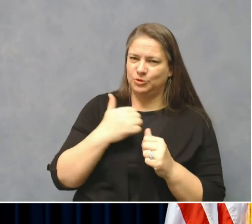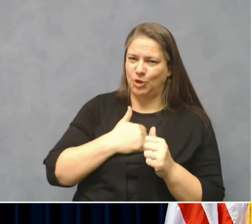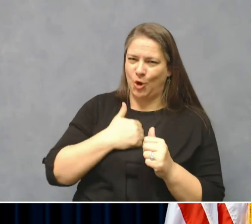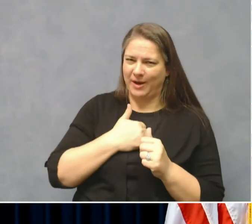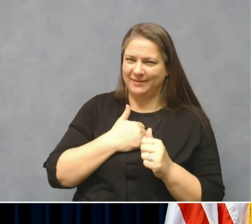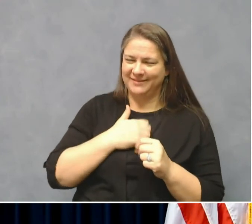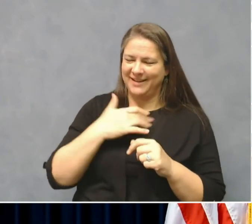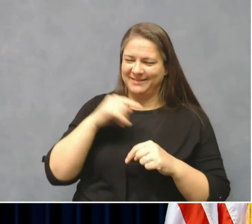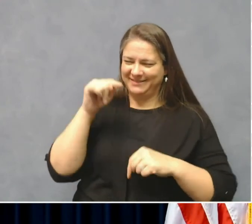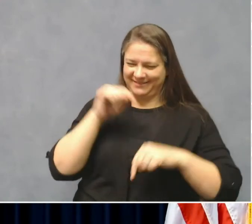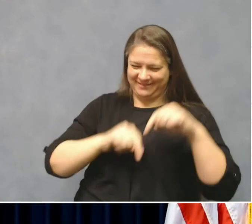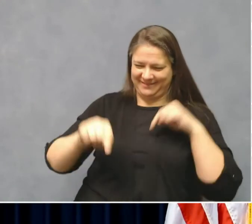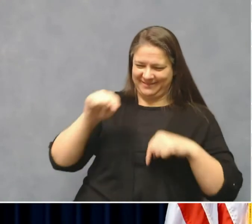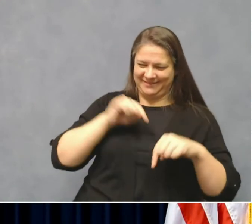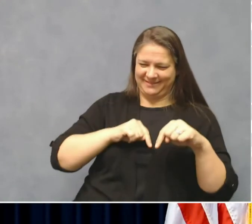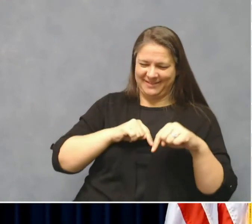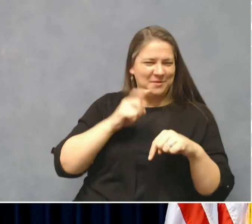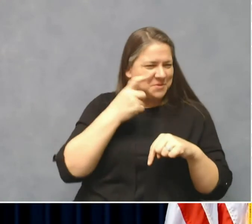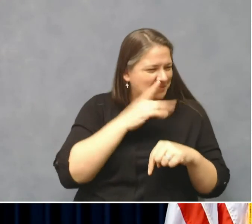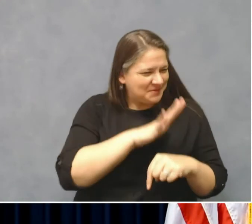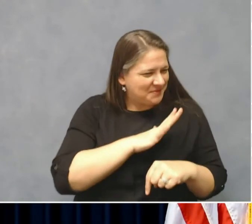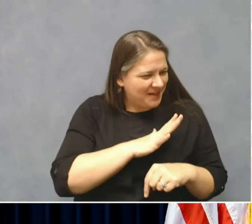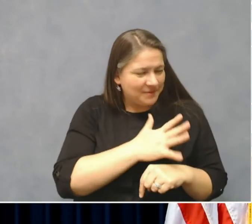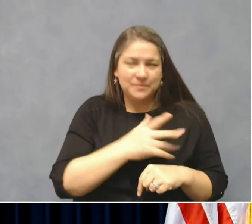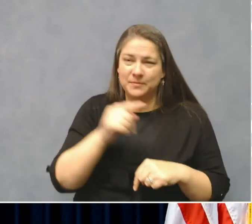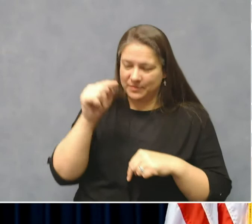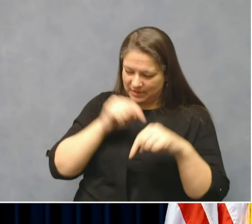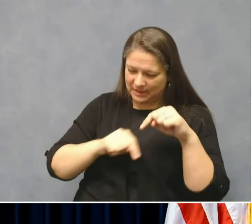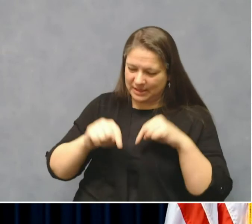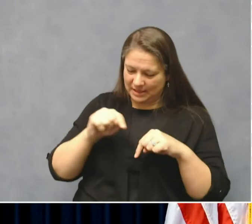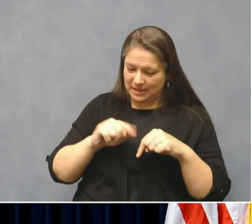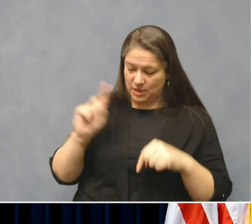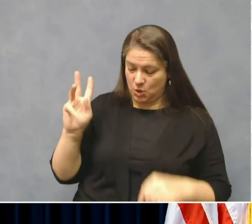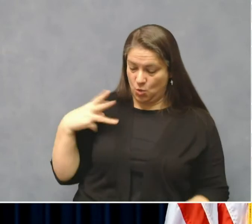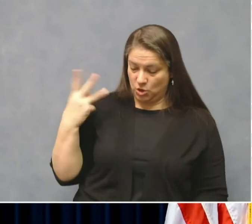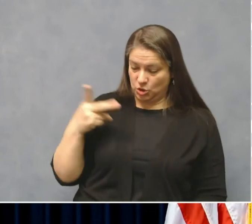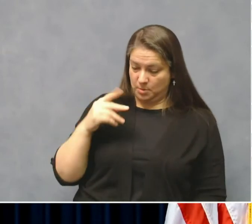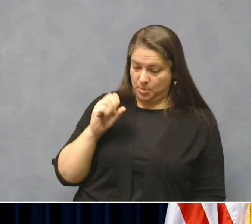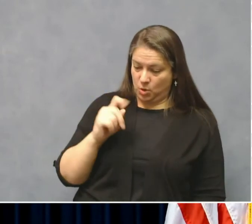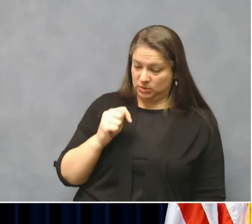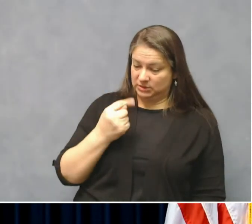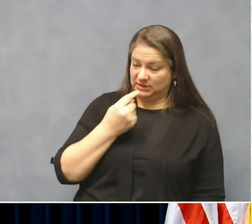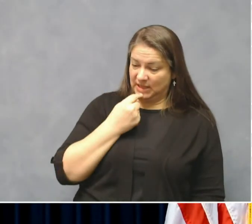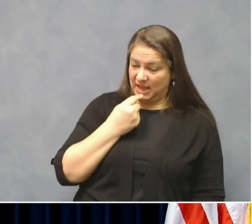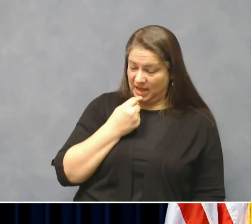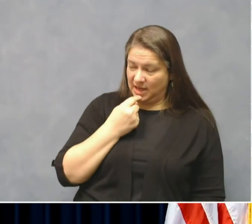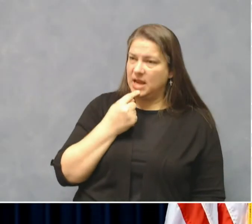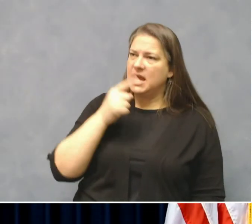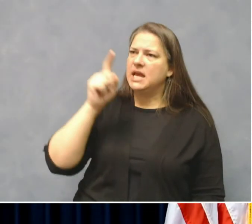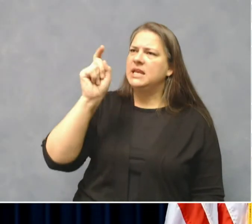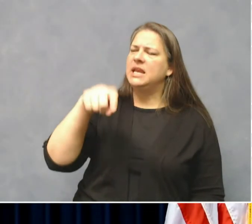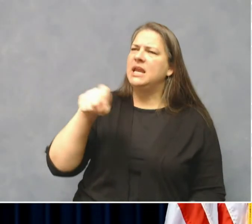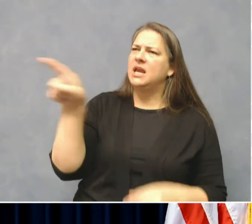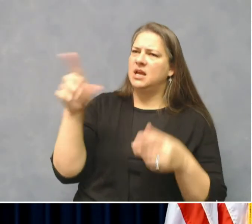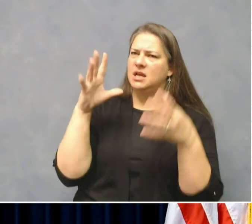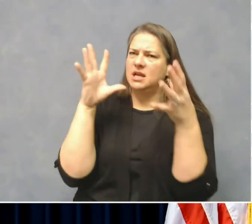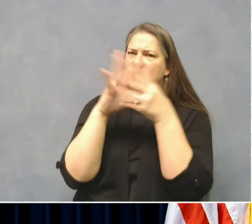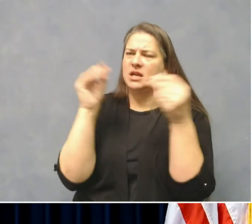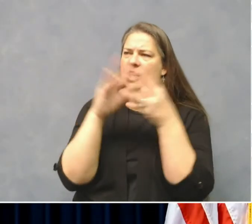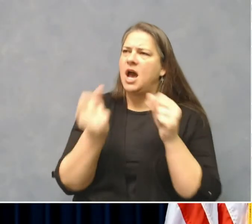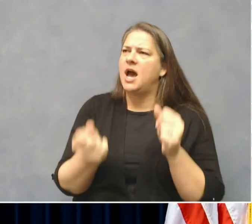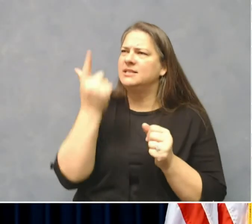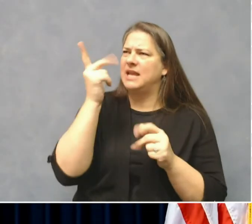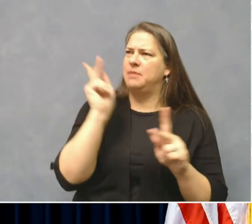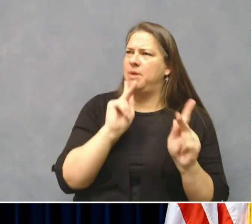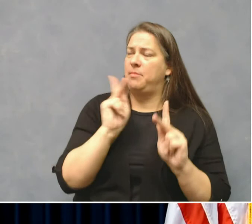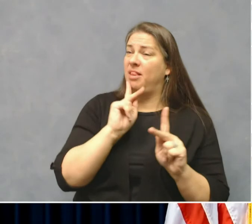So basically okay. calls for an approach that understands where people are coming from, if there is to be any hope of persuading them